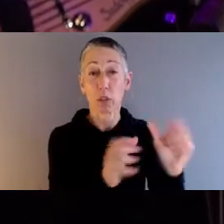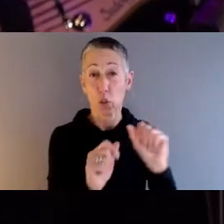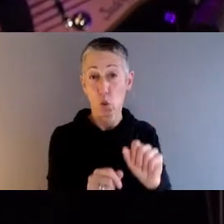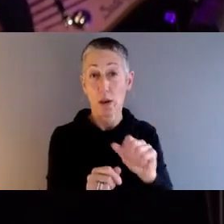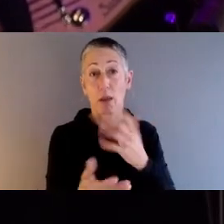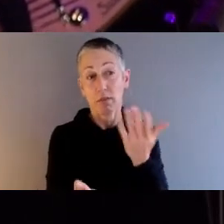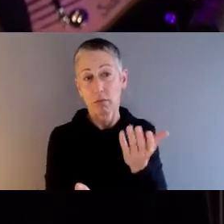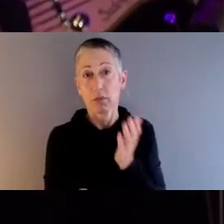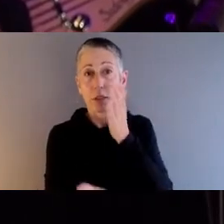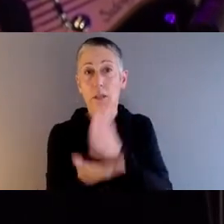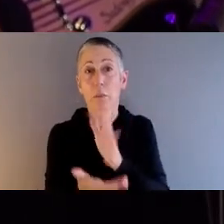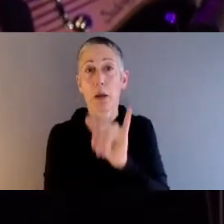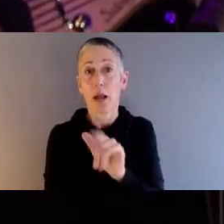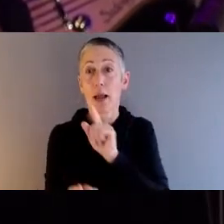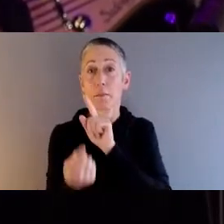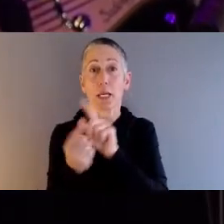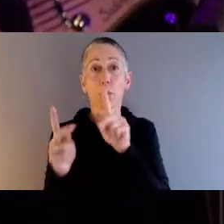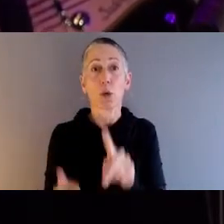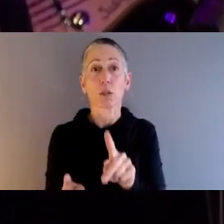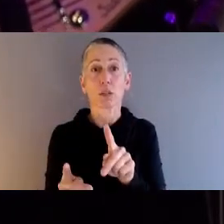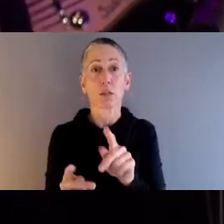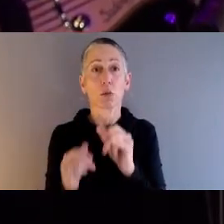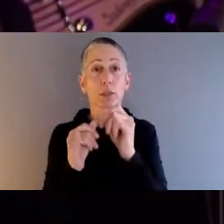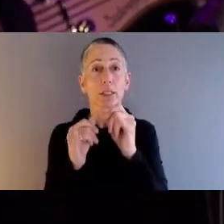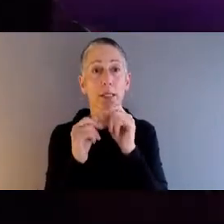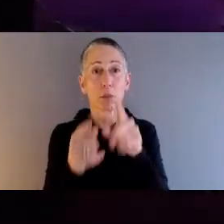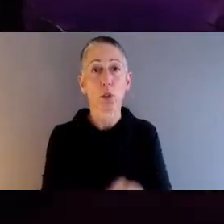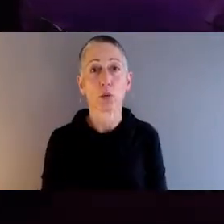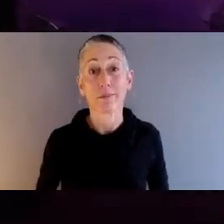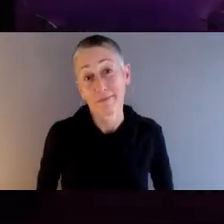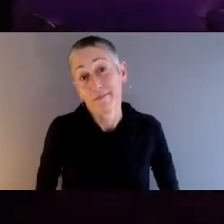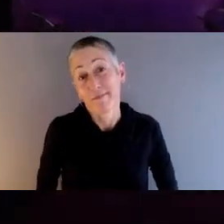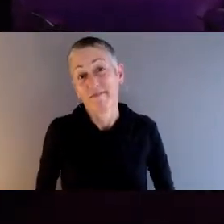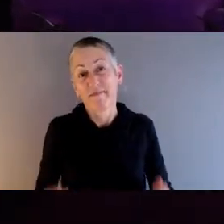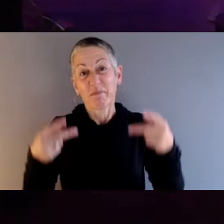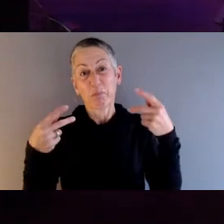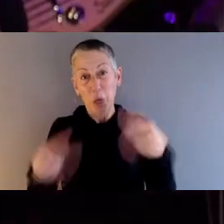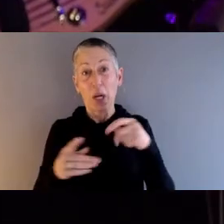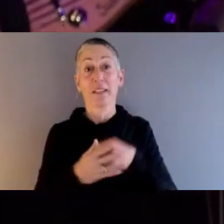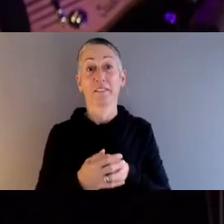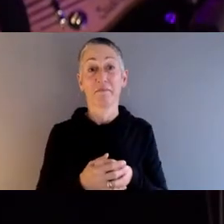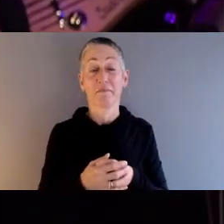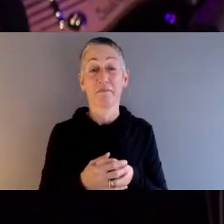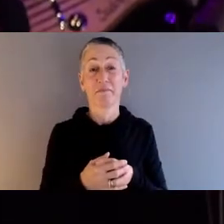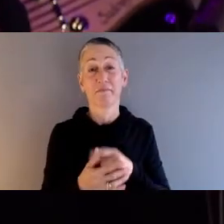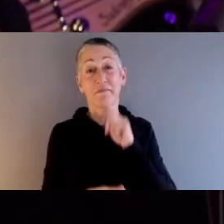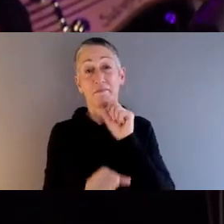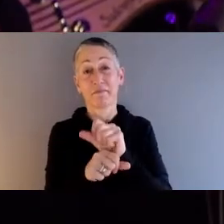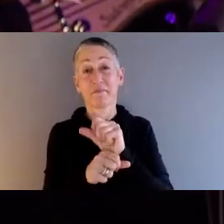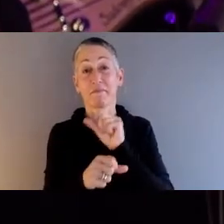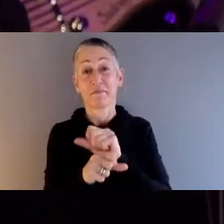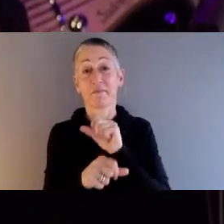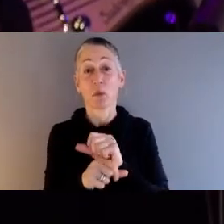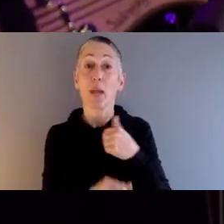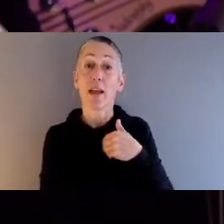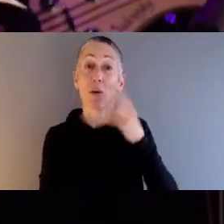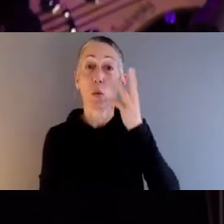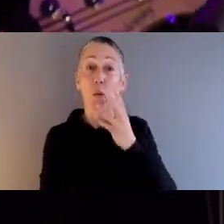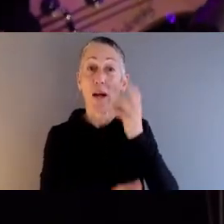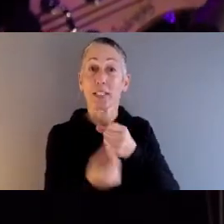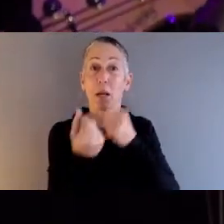you. So it sounds like one hell of a party, right? It is. We have a wine sponsor.